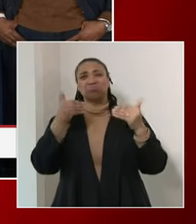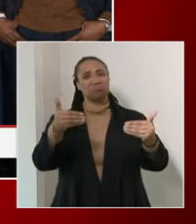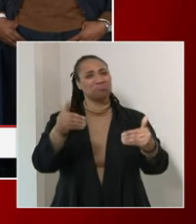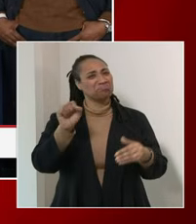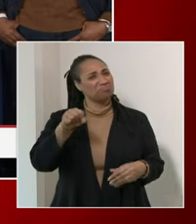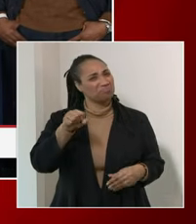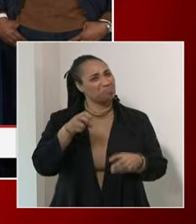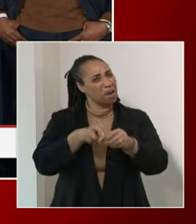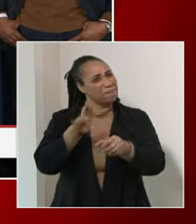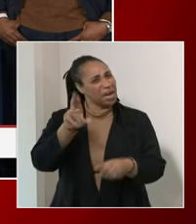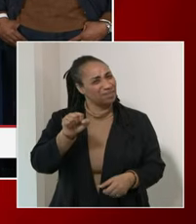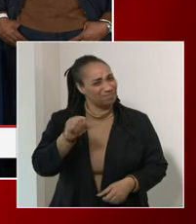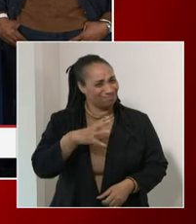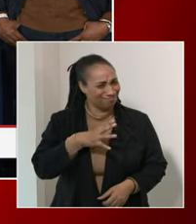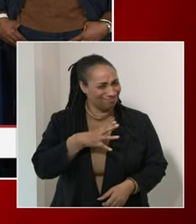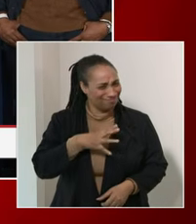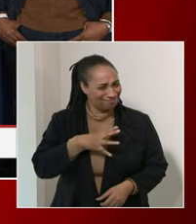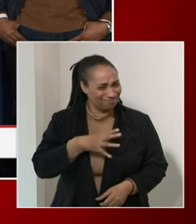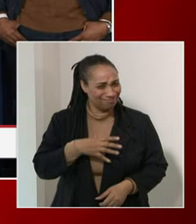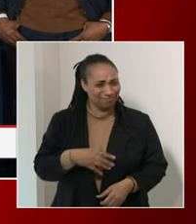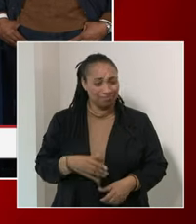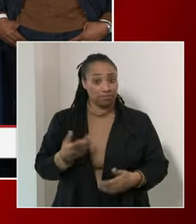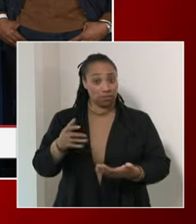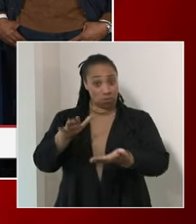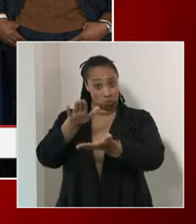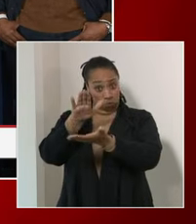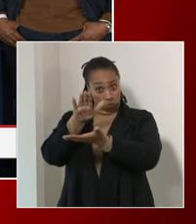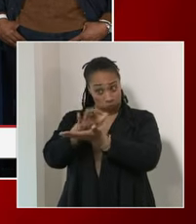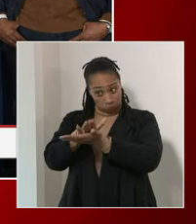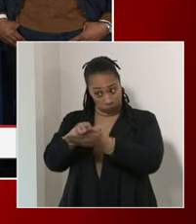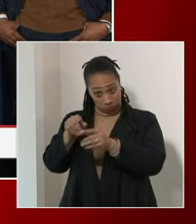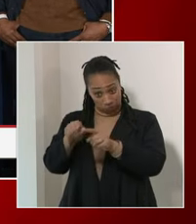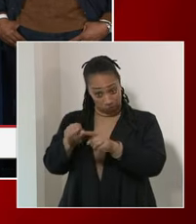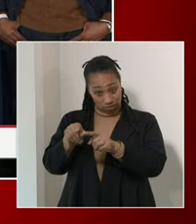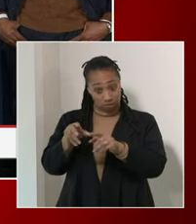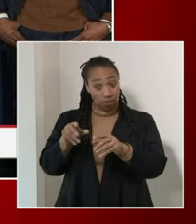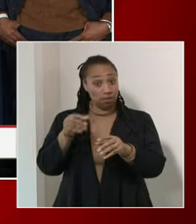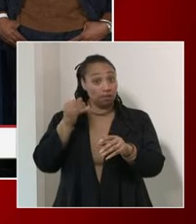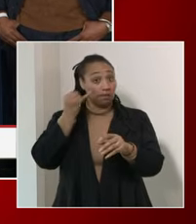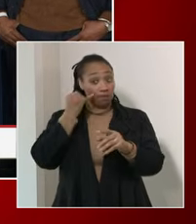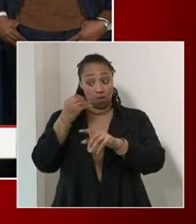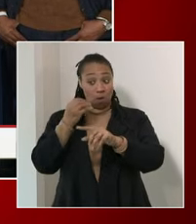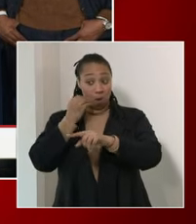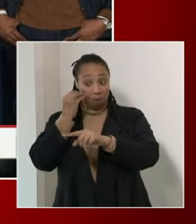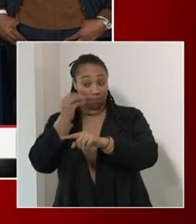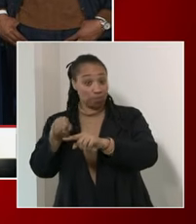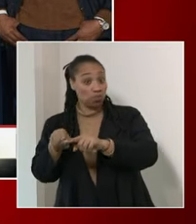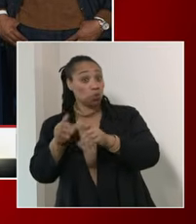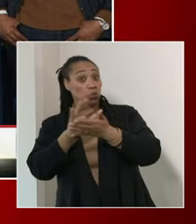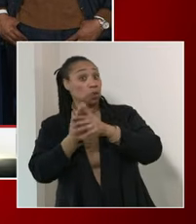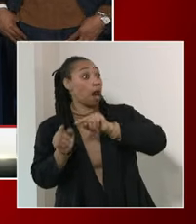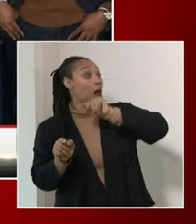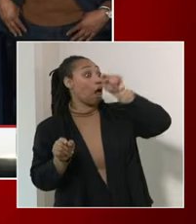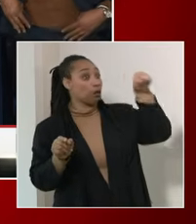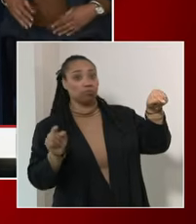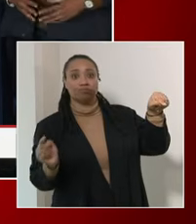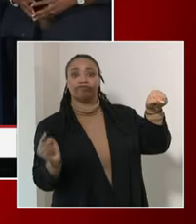bus. And Metro was pretty much 97% open on bus routes on last Wednesday,